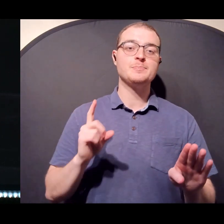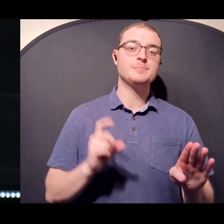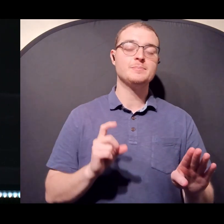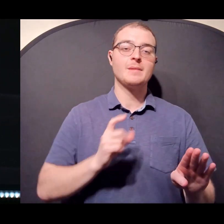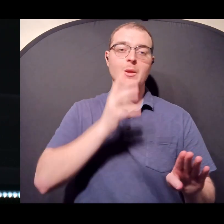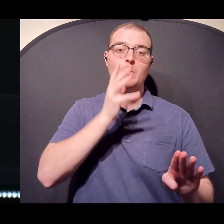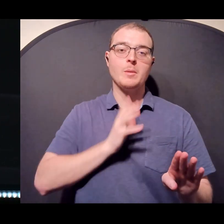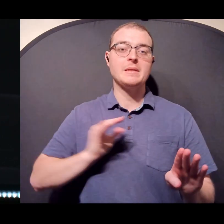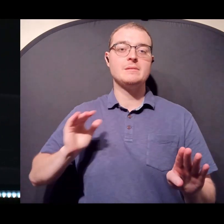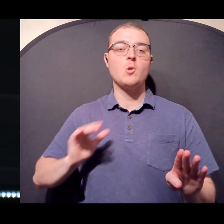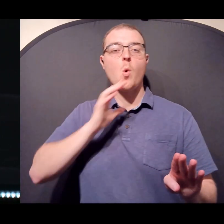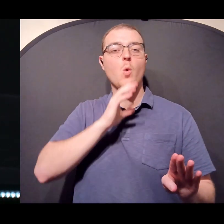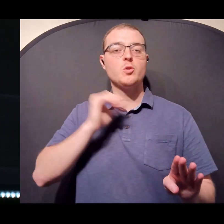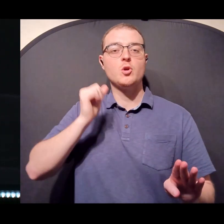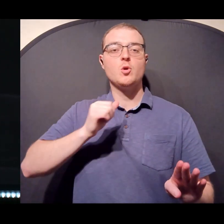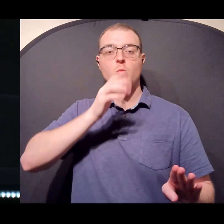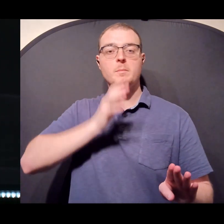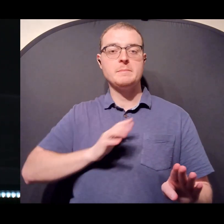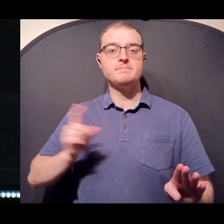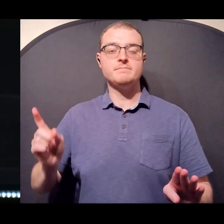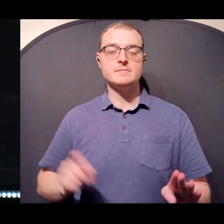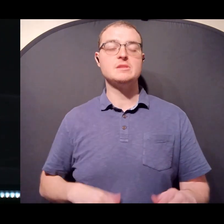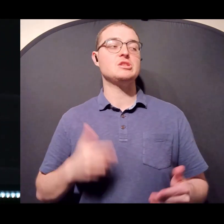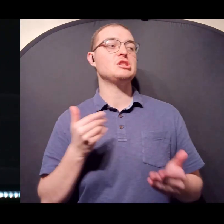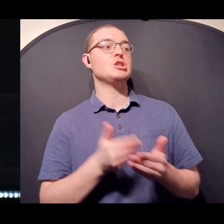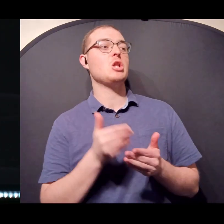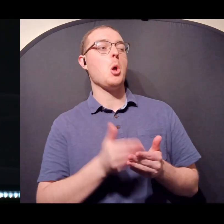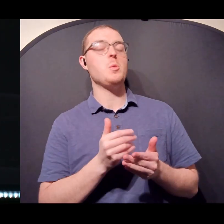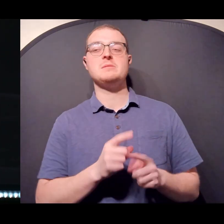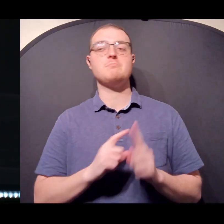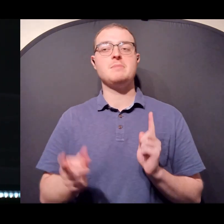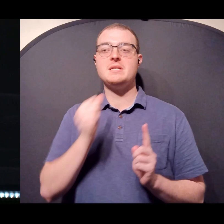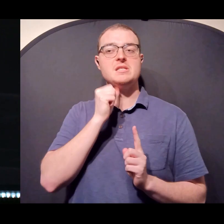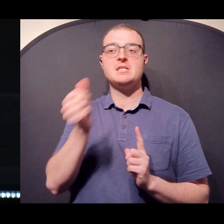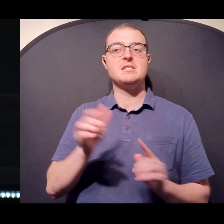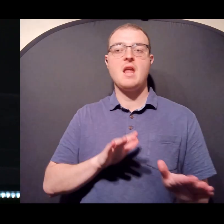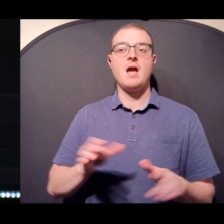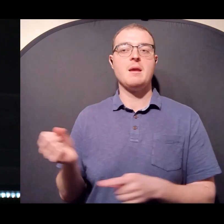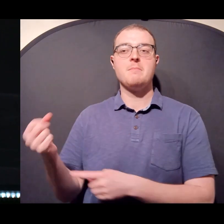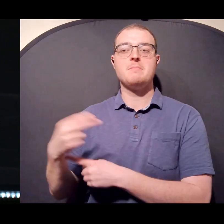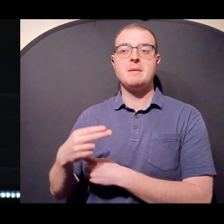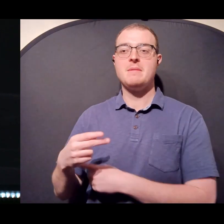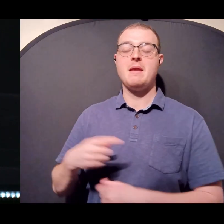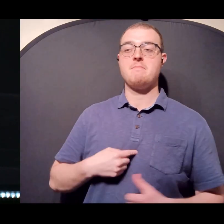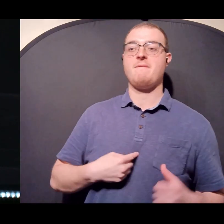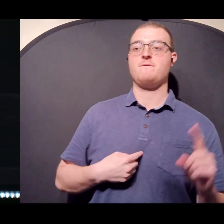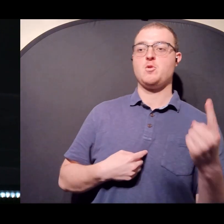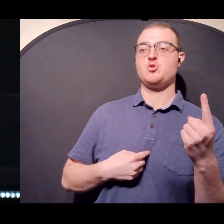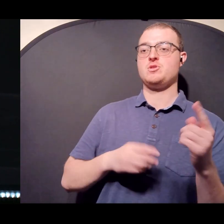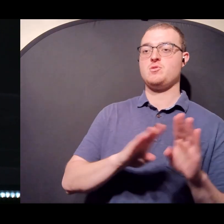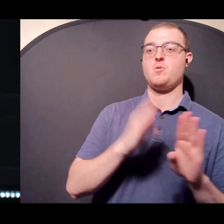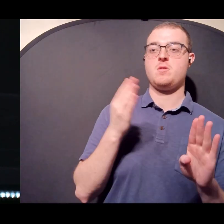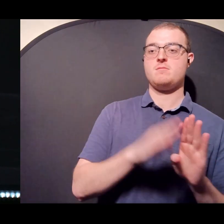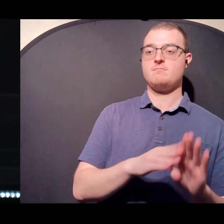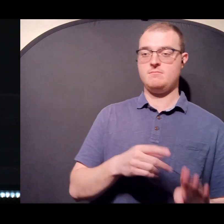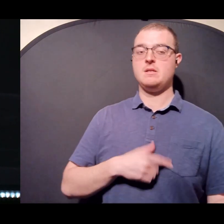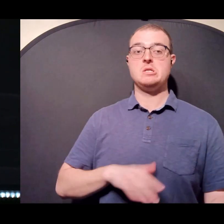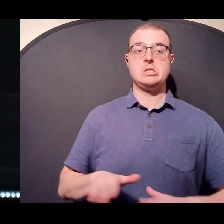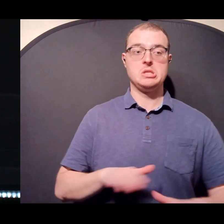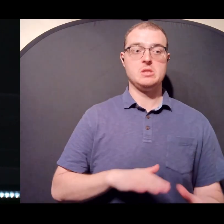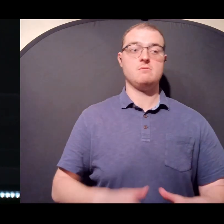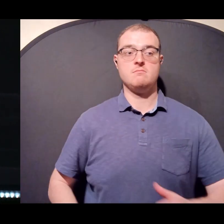little elderly woman. And she's coming, and she's close to the door, but not walking fast enough to beat me to the door.